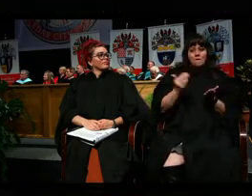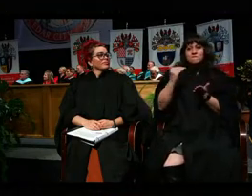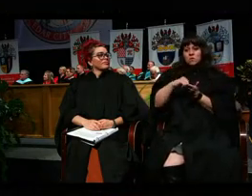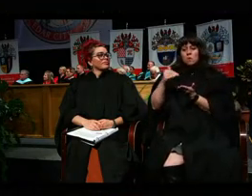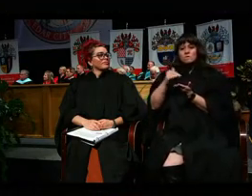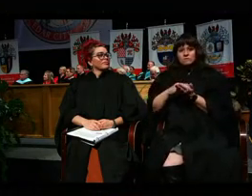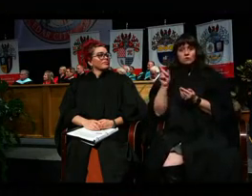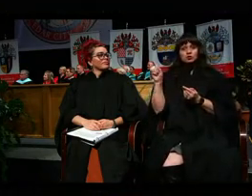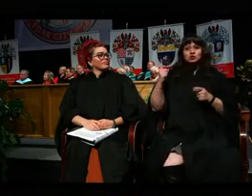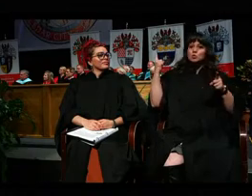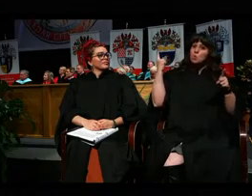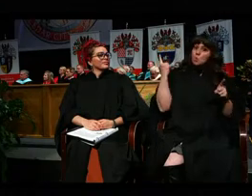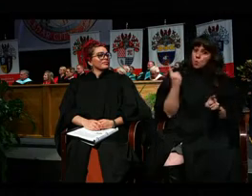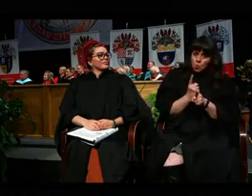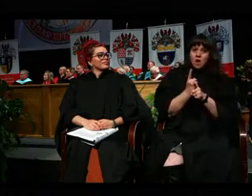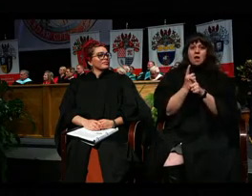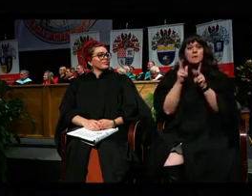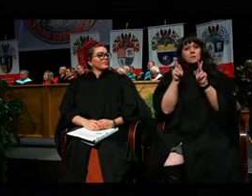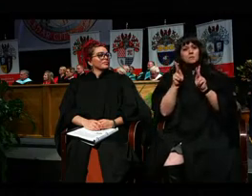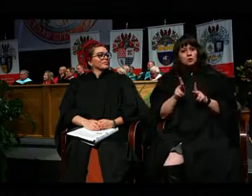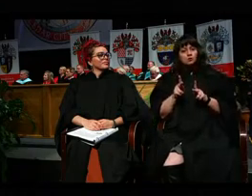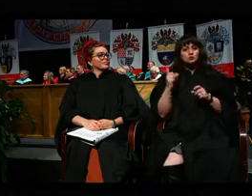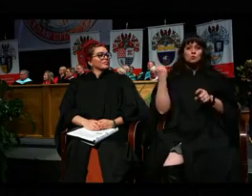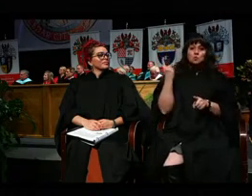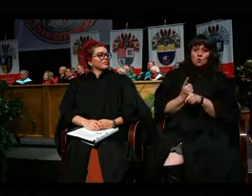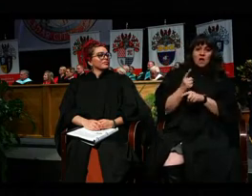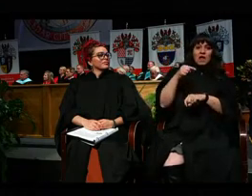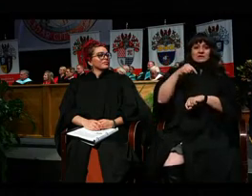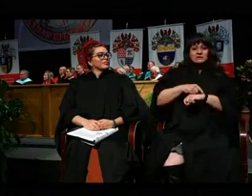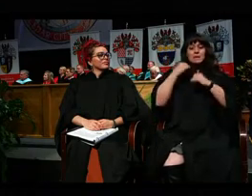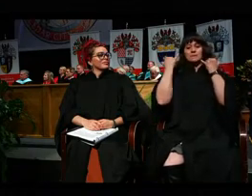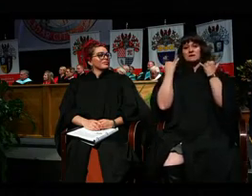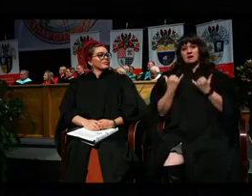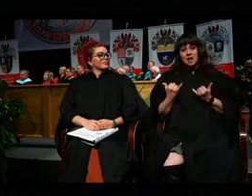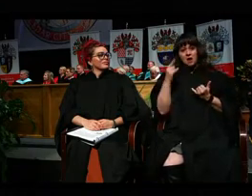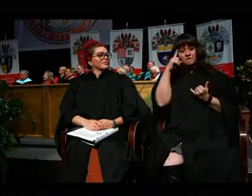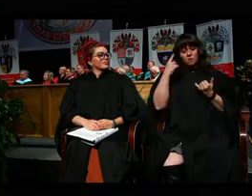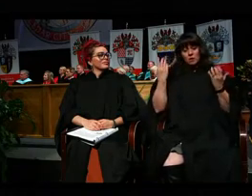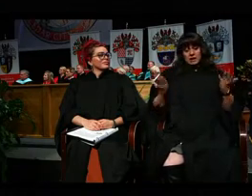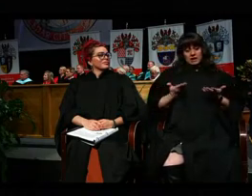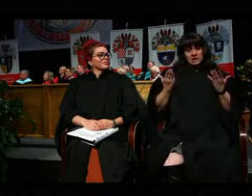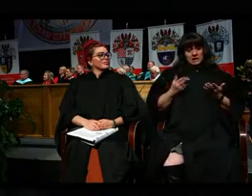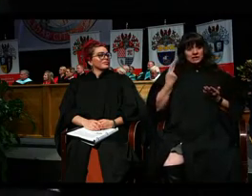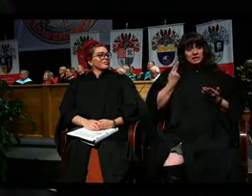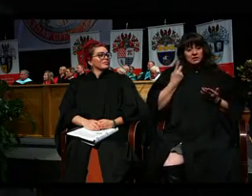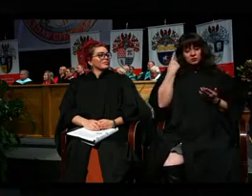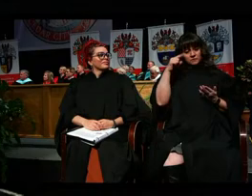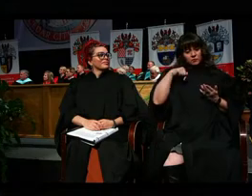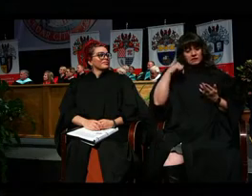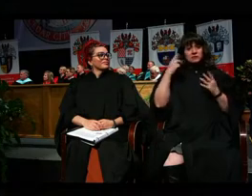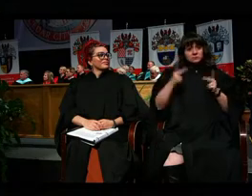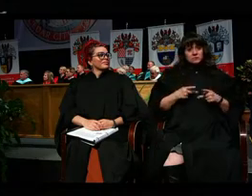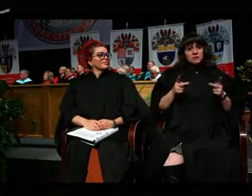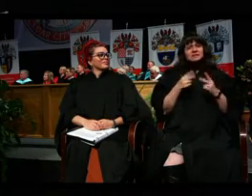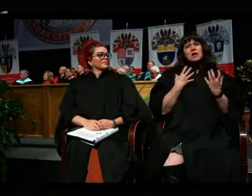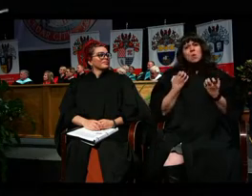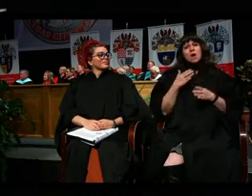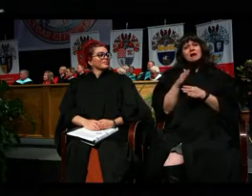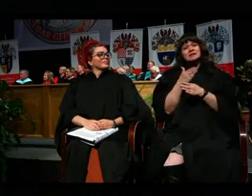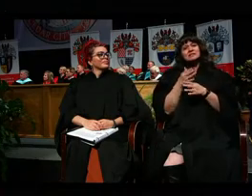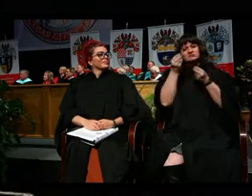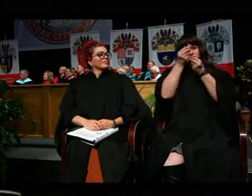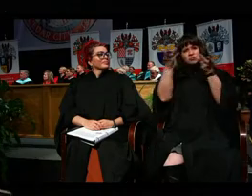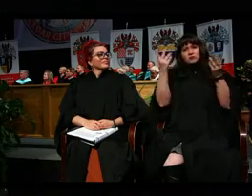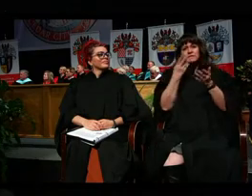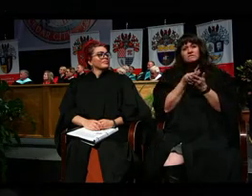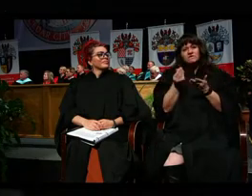person at the right time in history for this place. And let me tell you, I want to share just a couple things with you